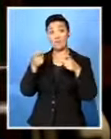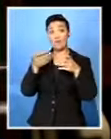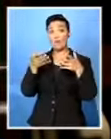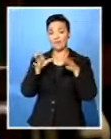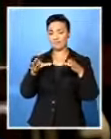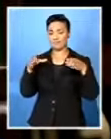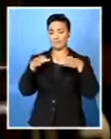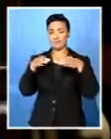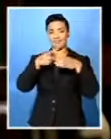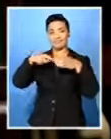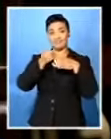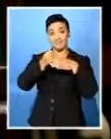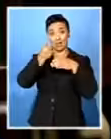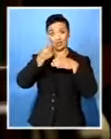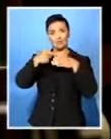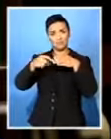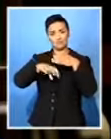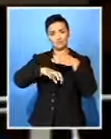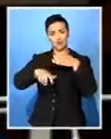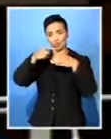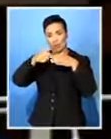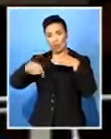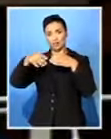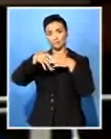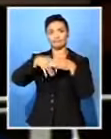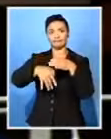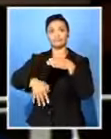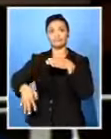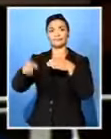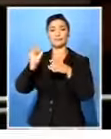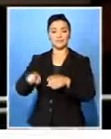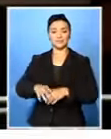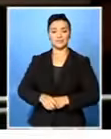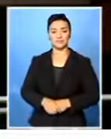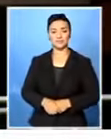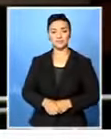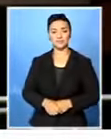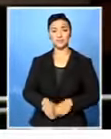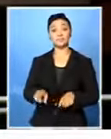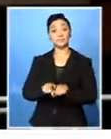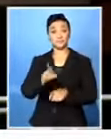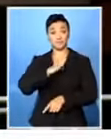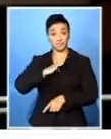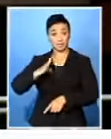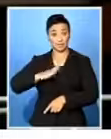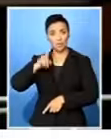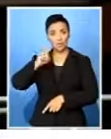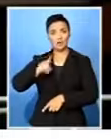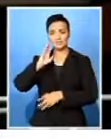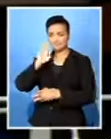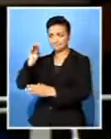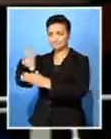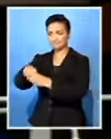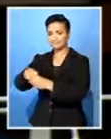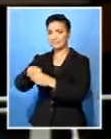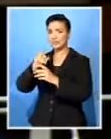office down to provincial offices. Also for the board themselves to conduct an internal investigation